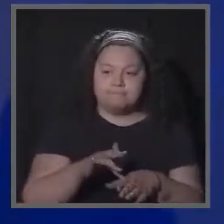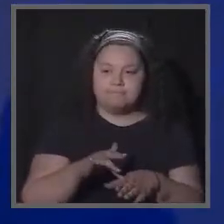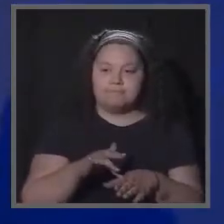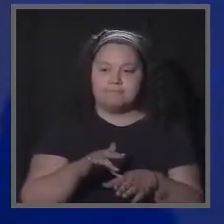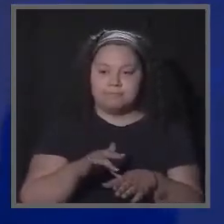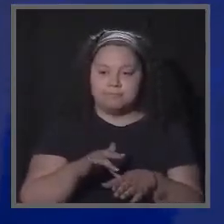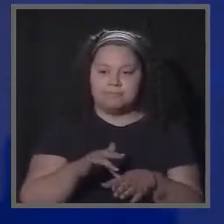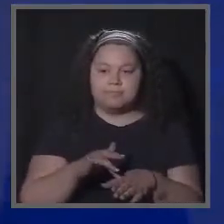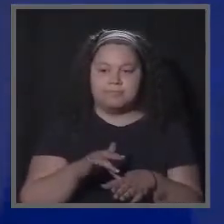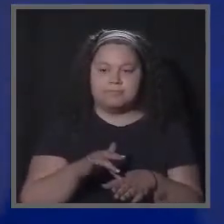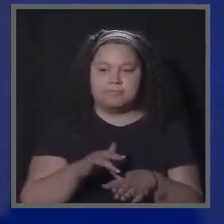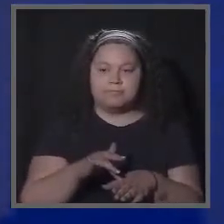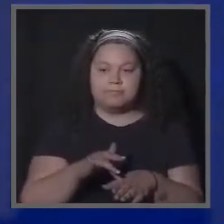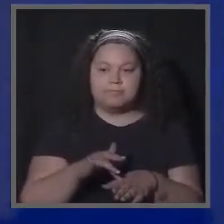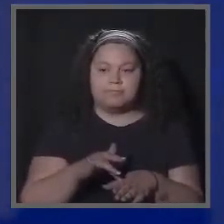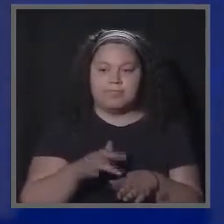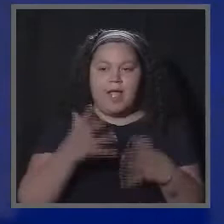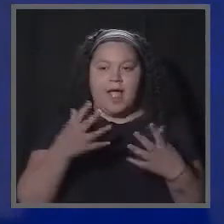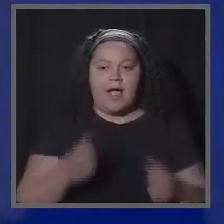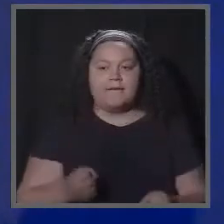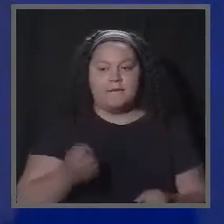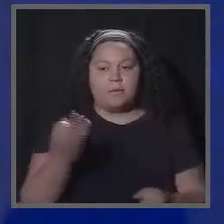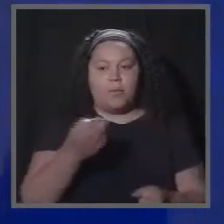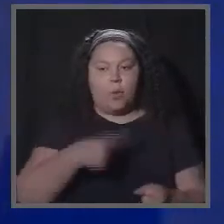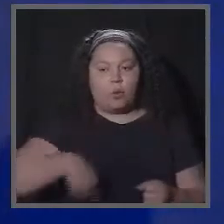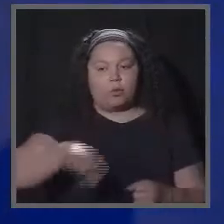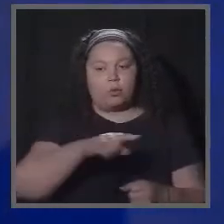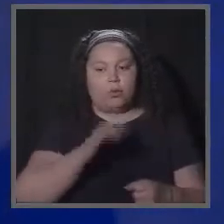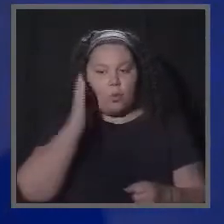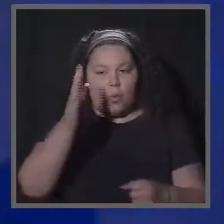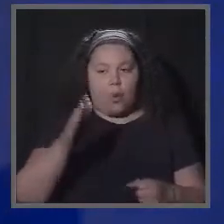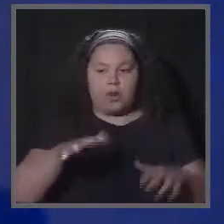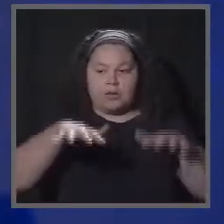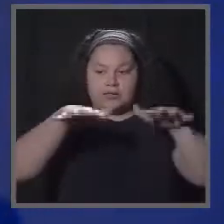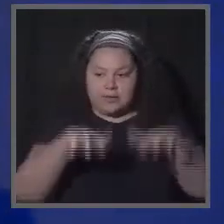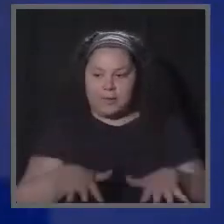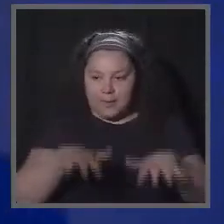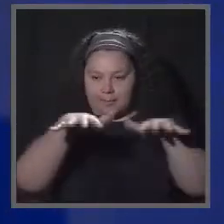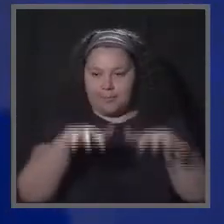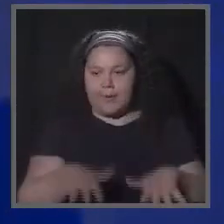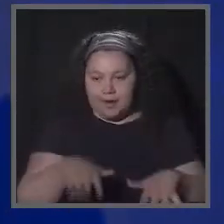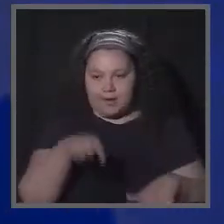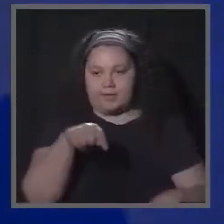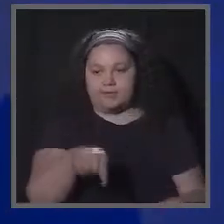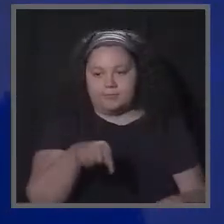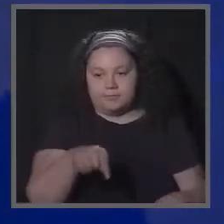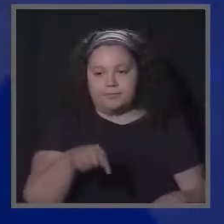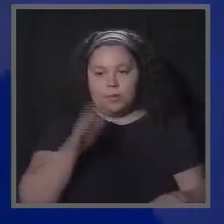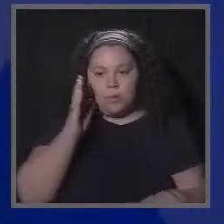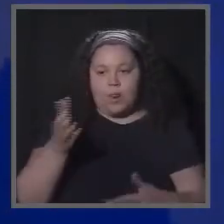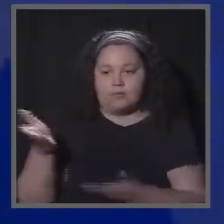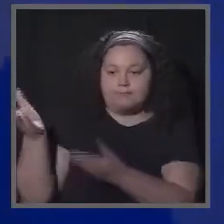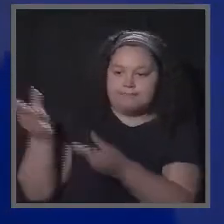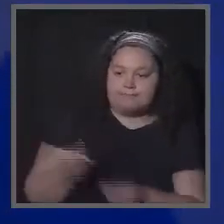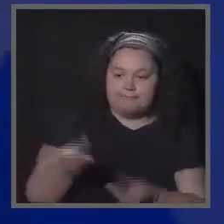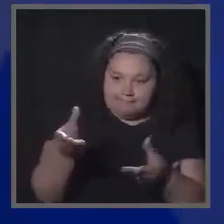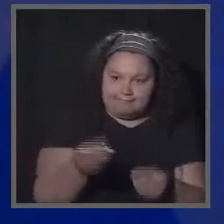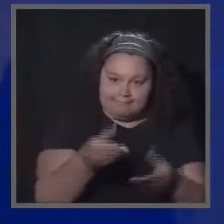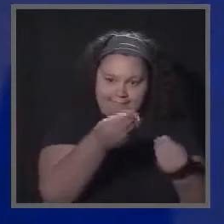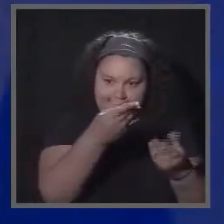the manager of Meixo that will take place here at Porto at the end of the year,